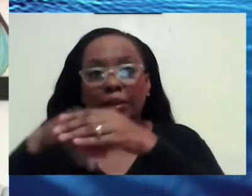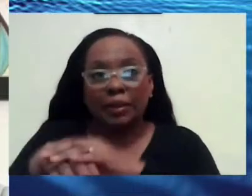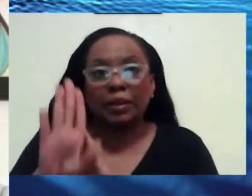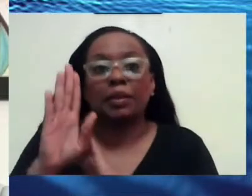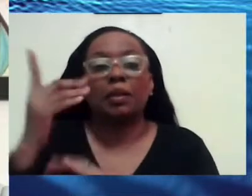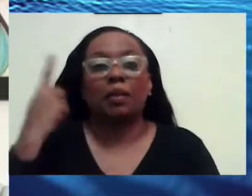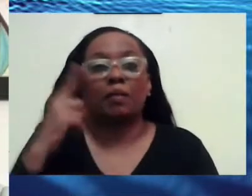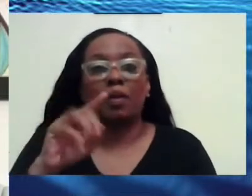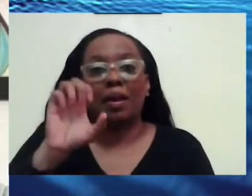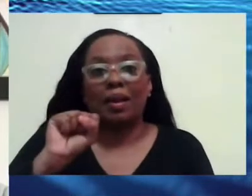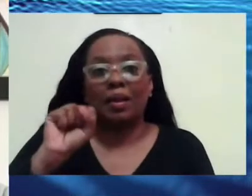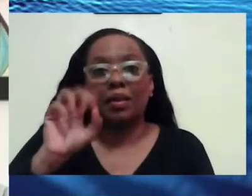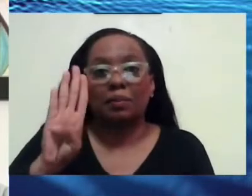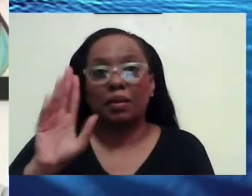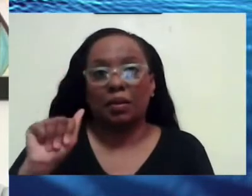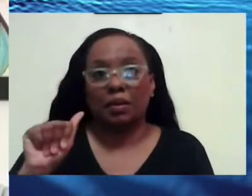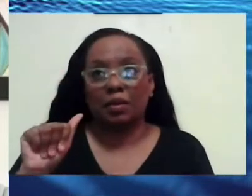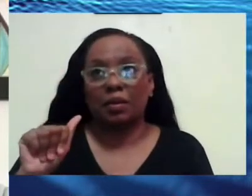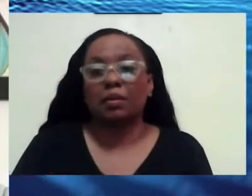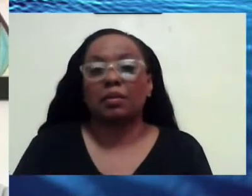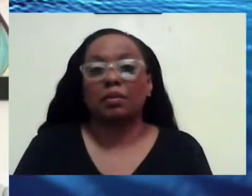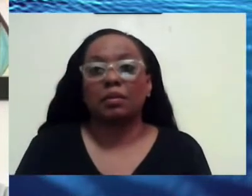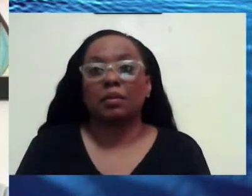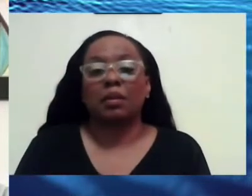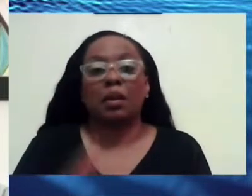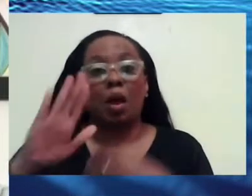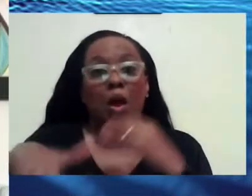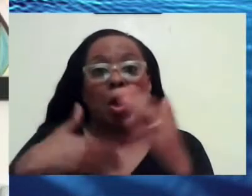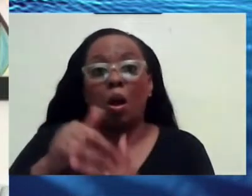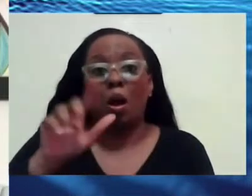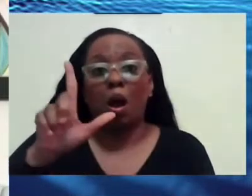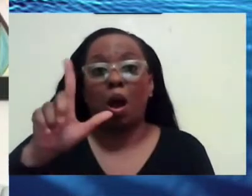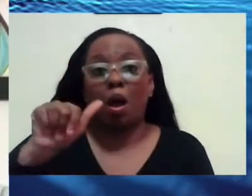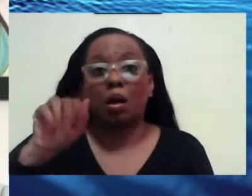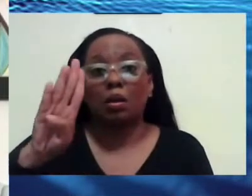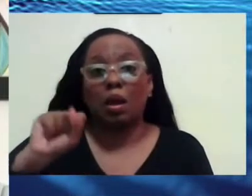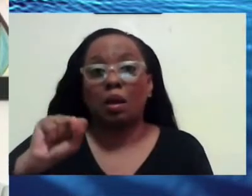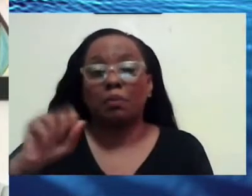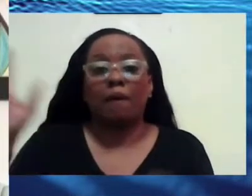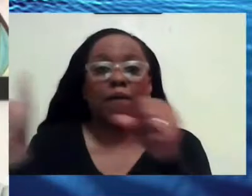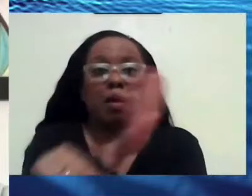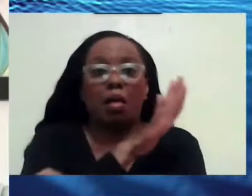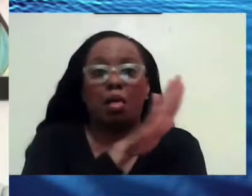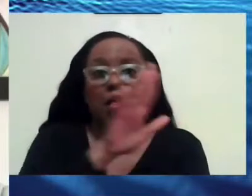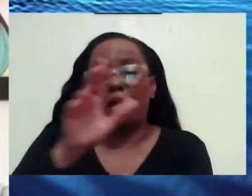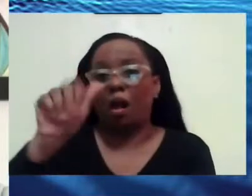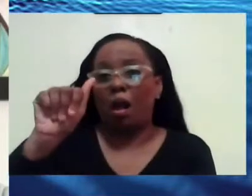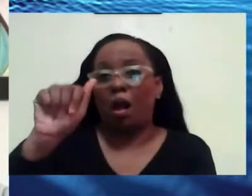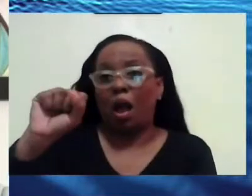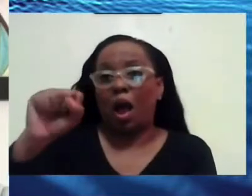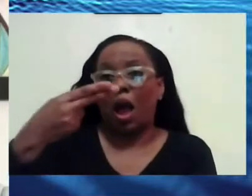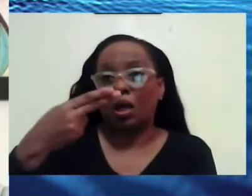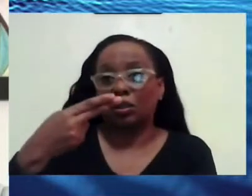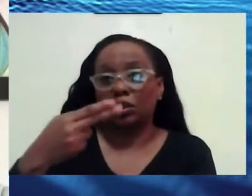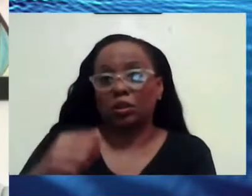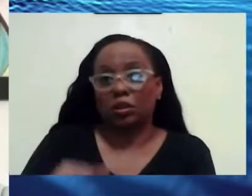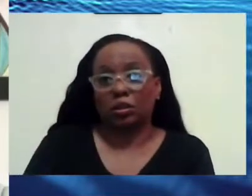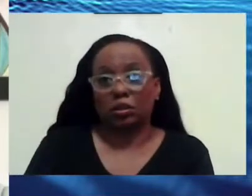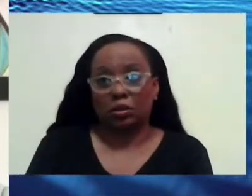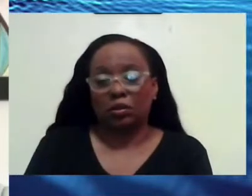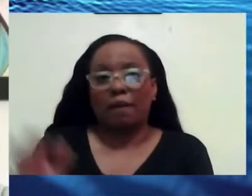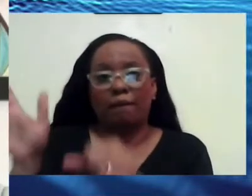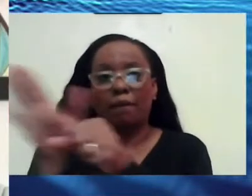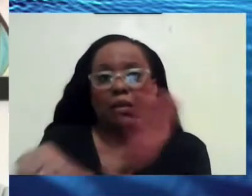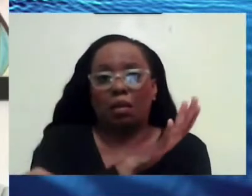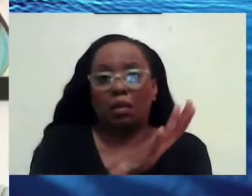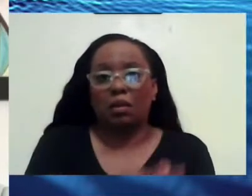and SVAs. The labs are obviously, filled with ash at this point in time. And so we have taken the position that none